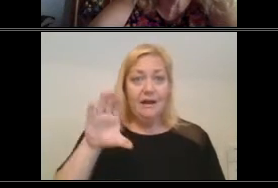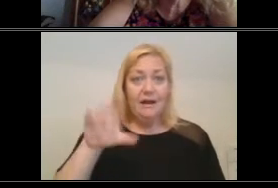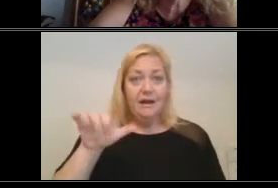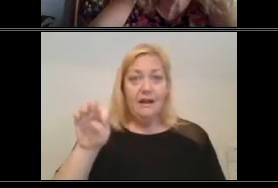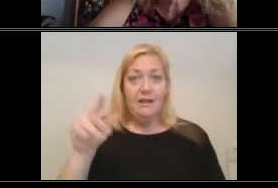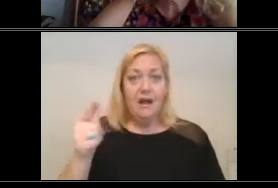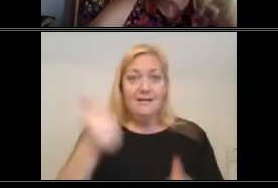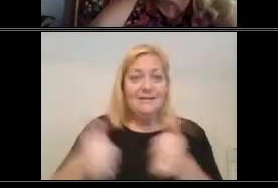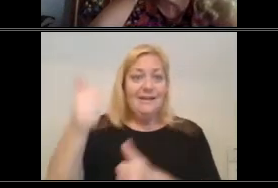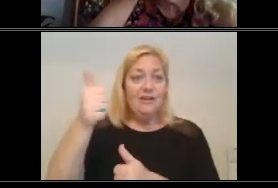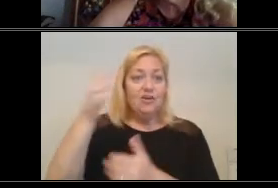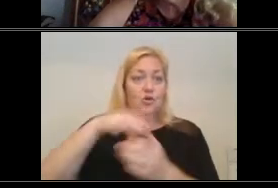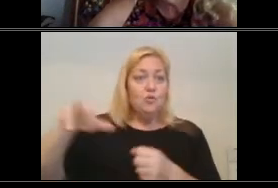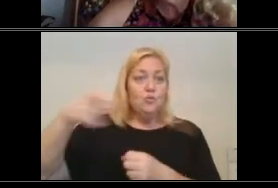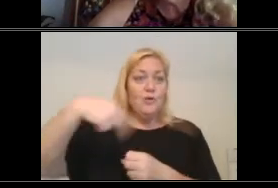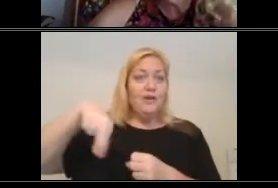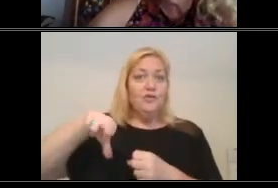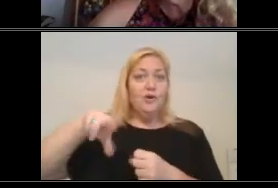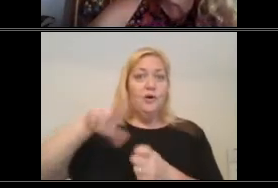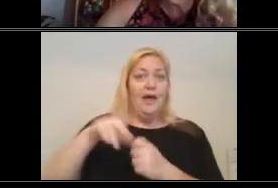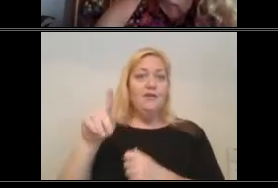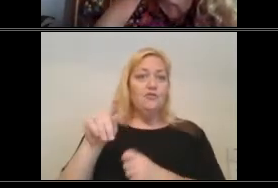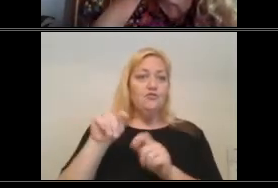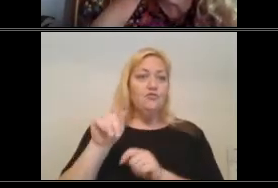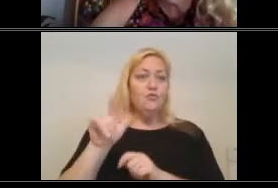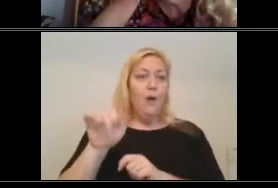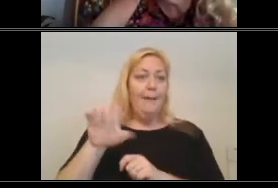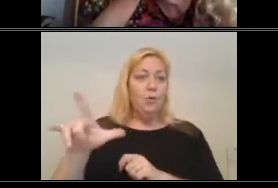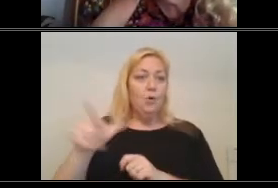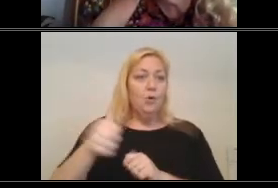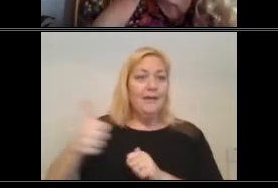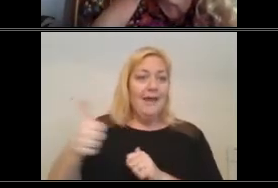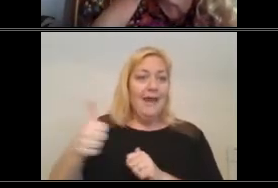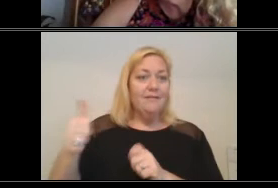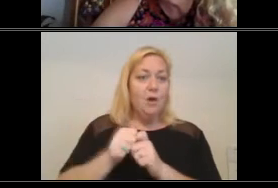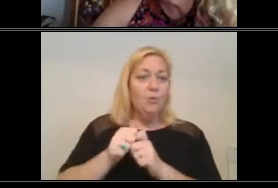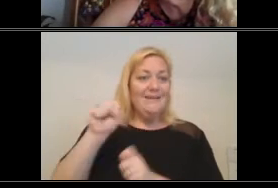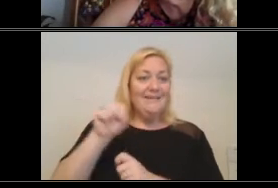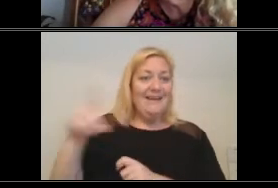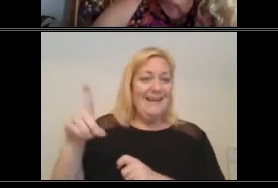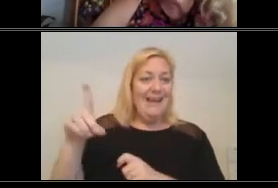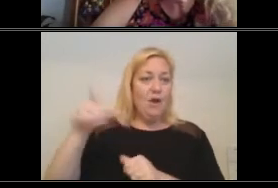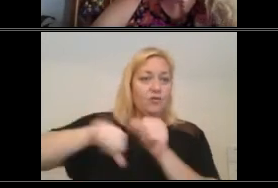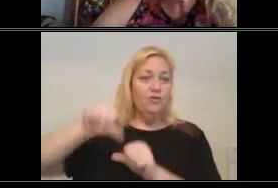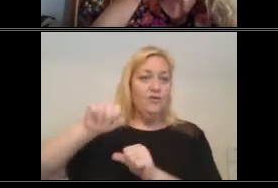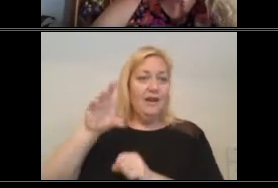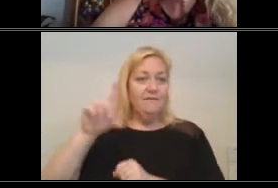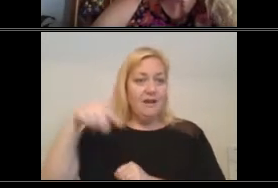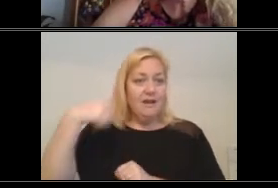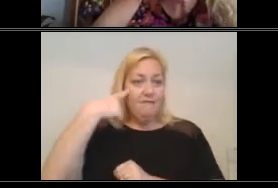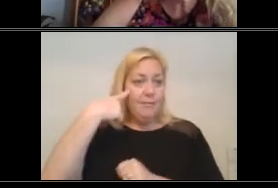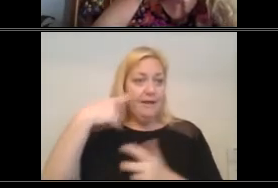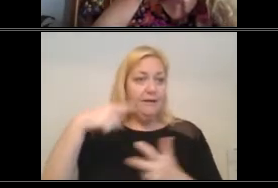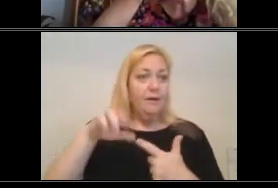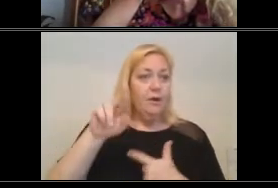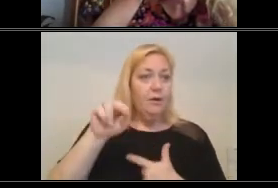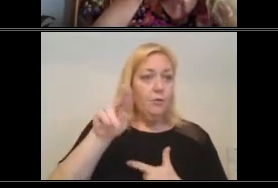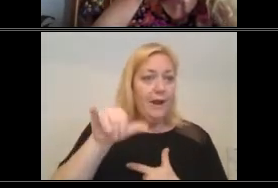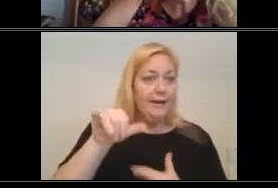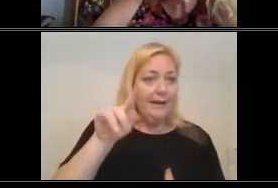Regional Planner and Tribal Liaison with the San Diego Association of Governments. We have Randy Torres